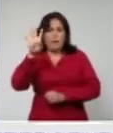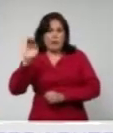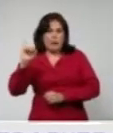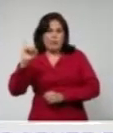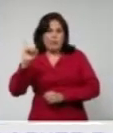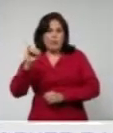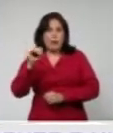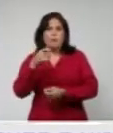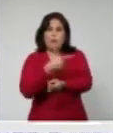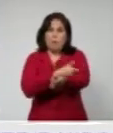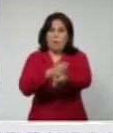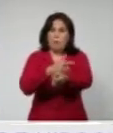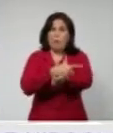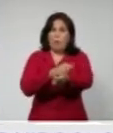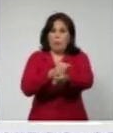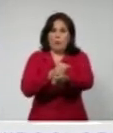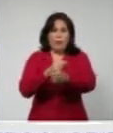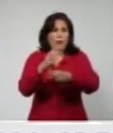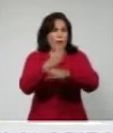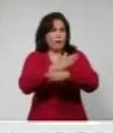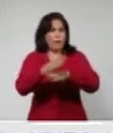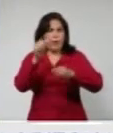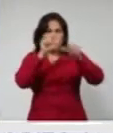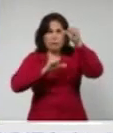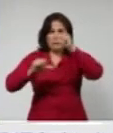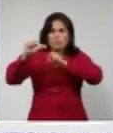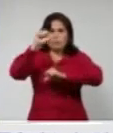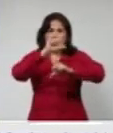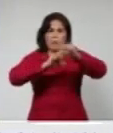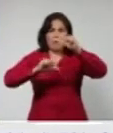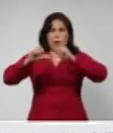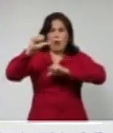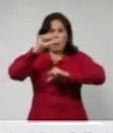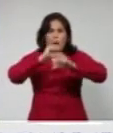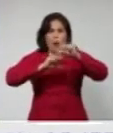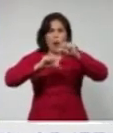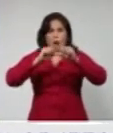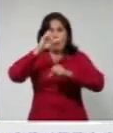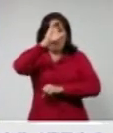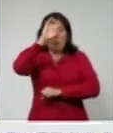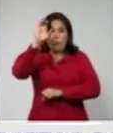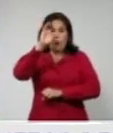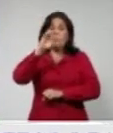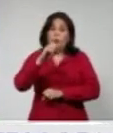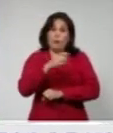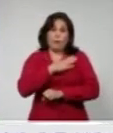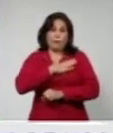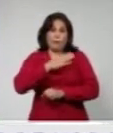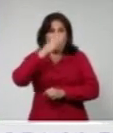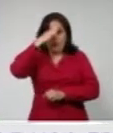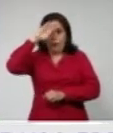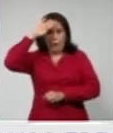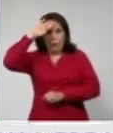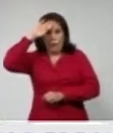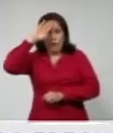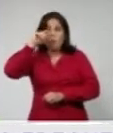506 confirmed, active, hospitalized cases. Yesterday,